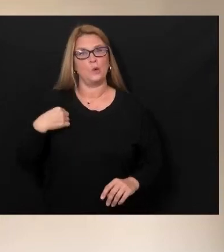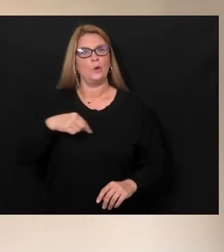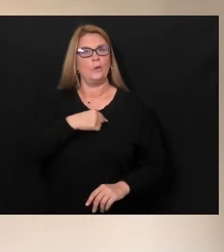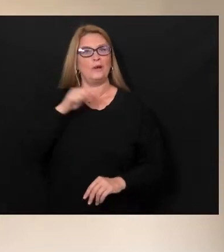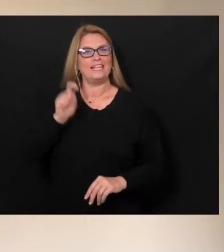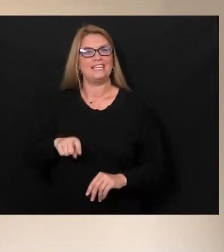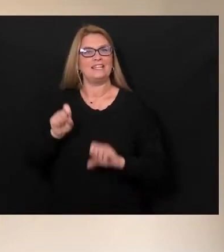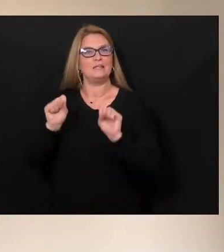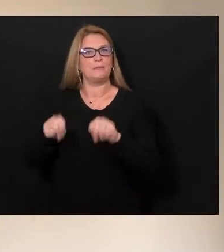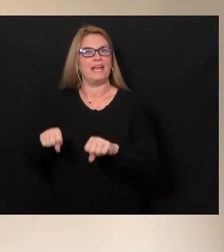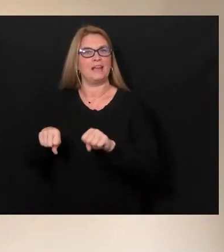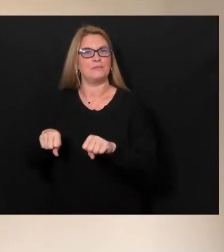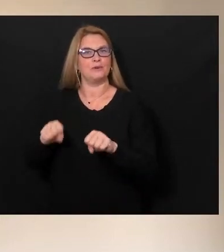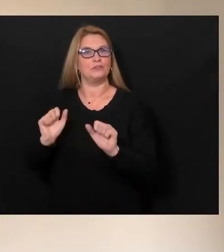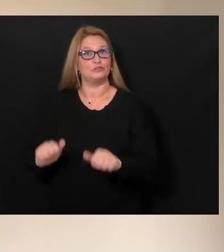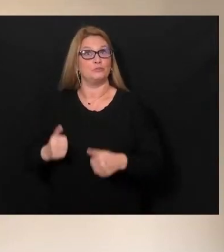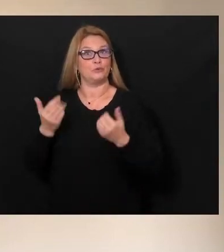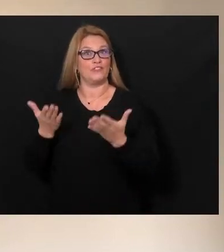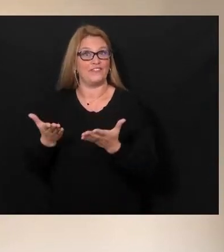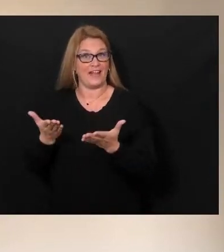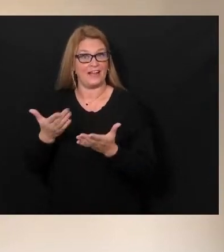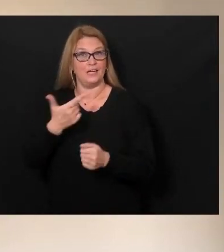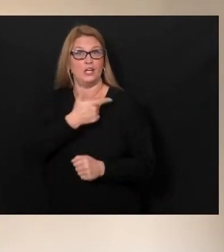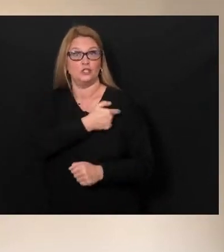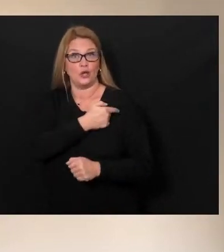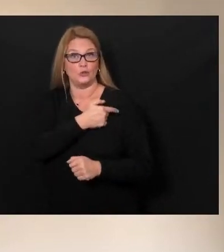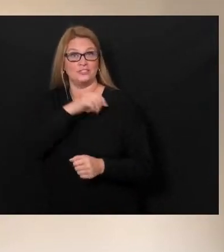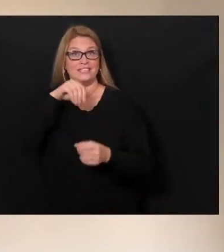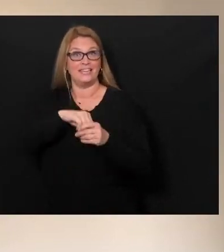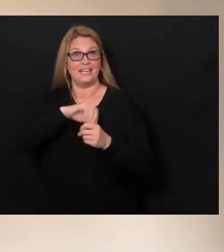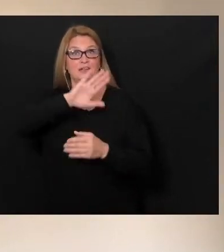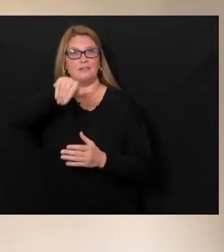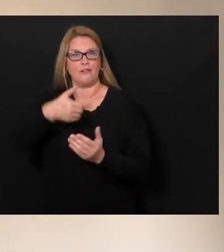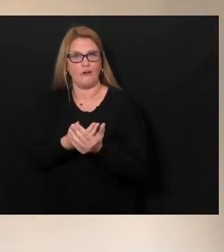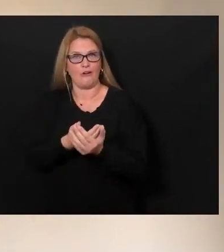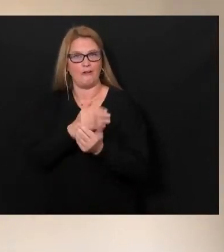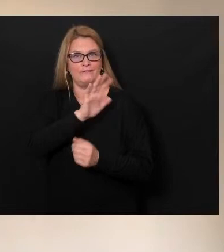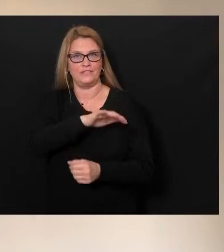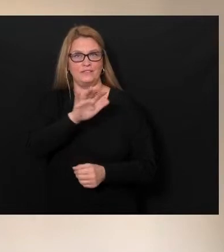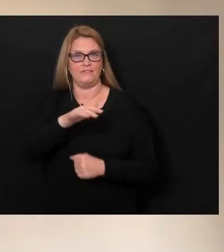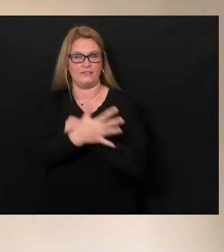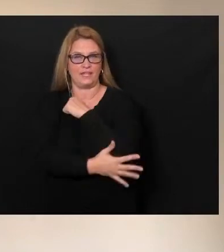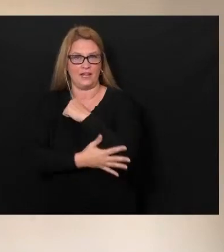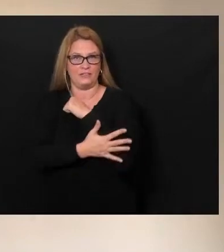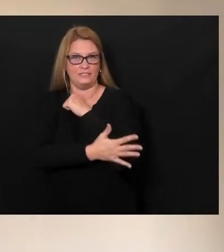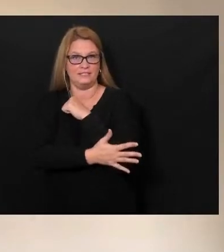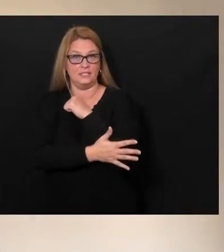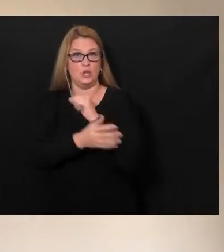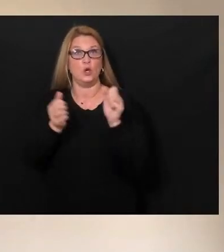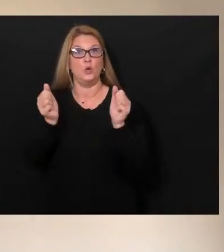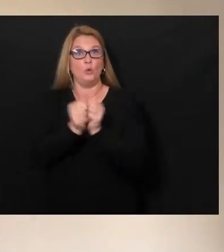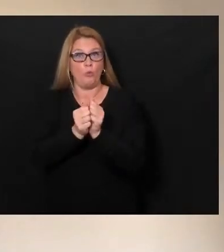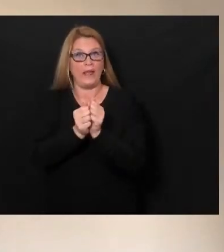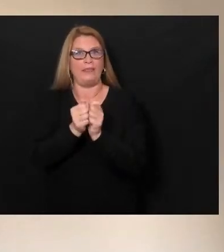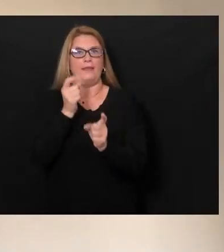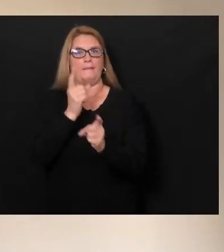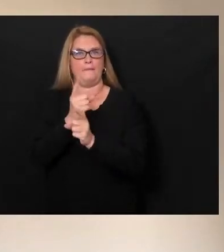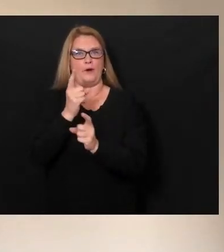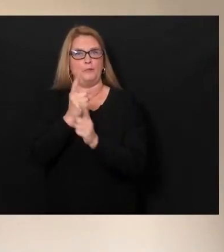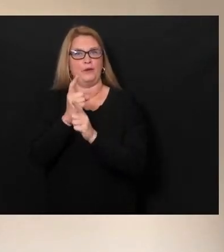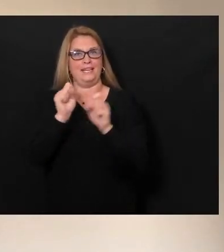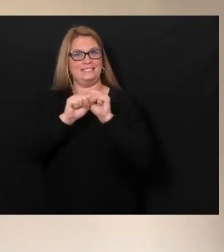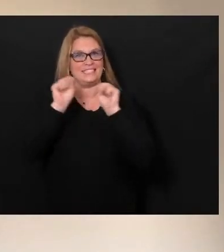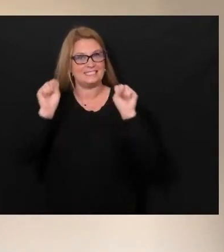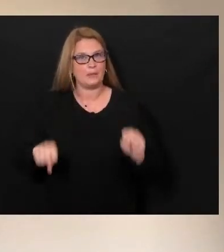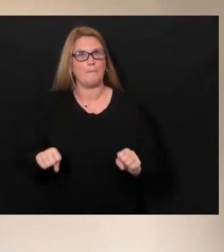to provide doses in all 55 counties in the appropriate system and model that meets